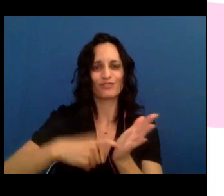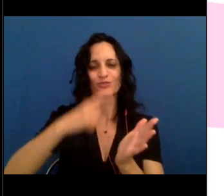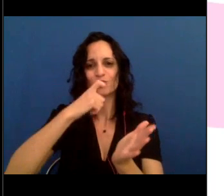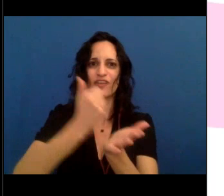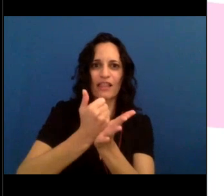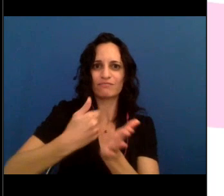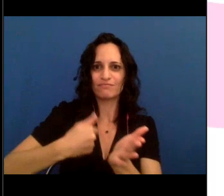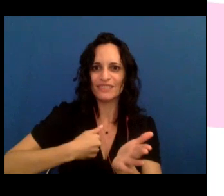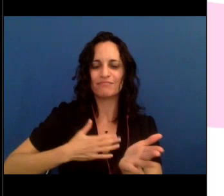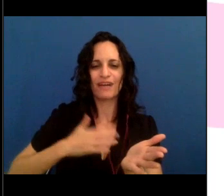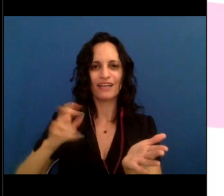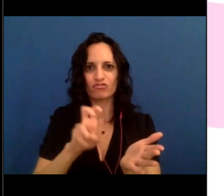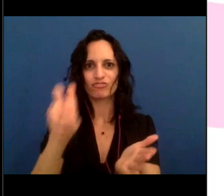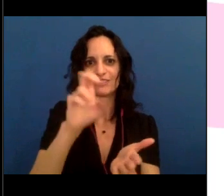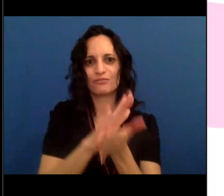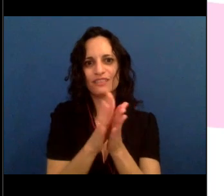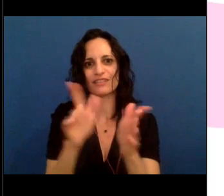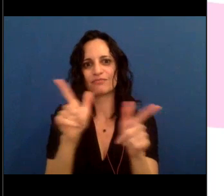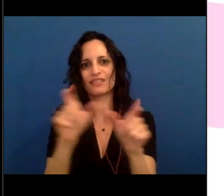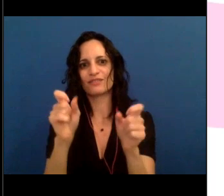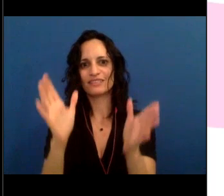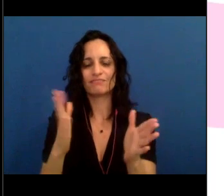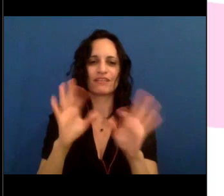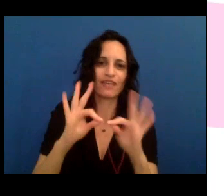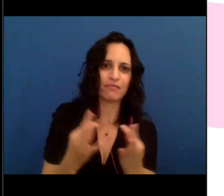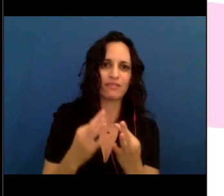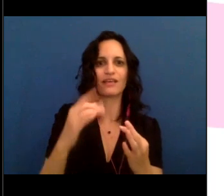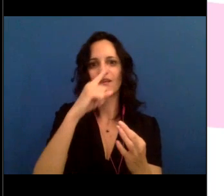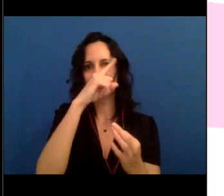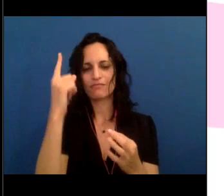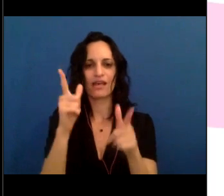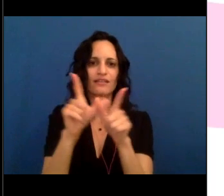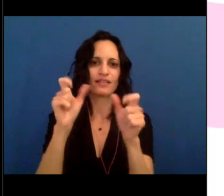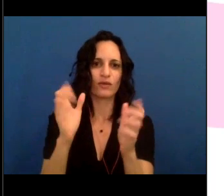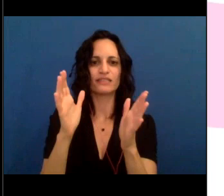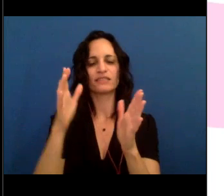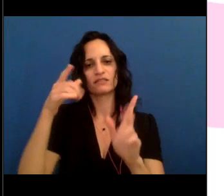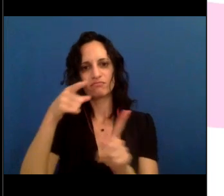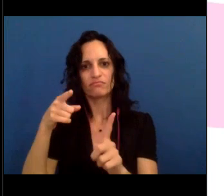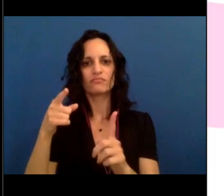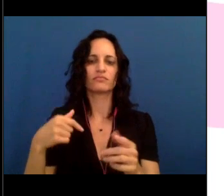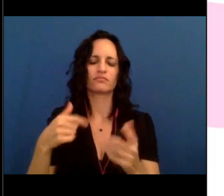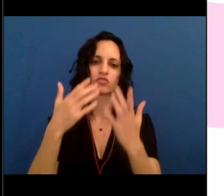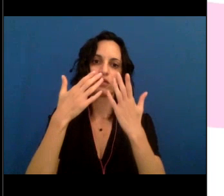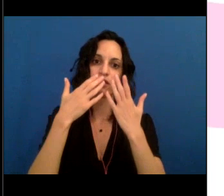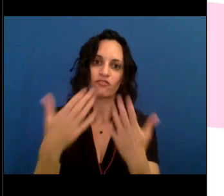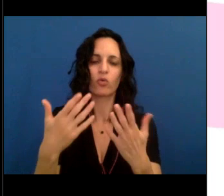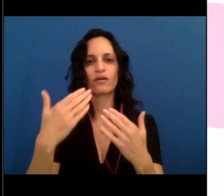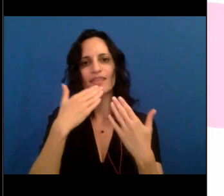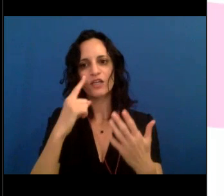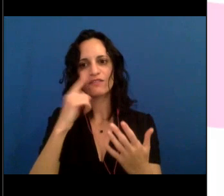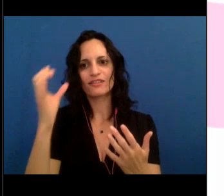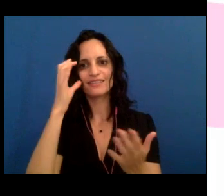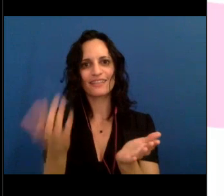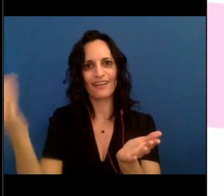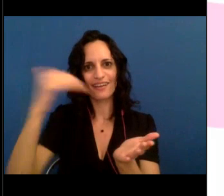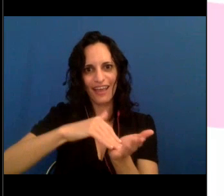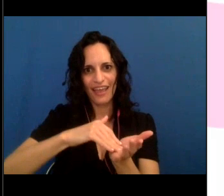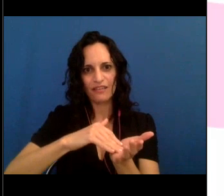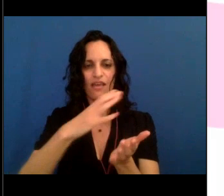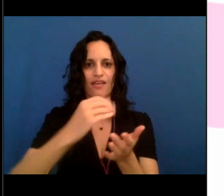linguist. This is my family and the Black linguists in particular, who I'm very, very grateful for. I thank you for listening again. Here are